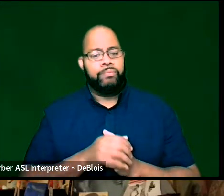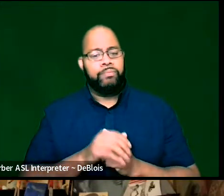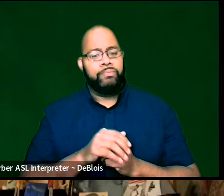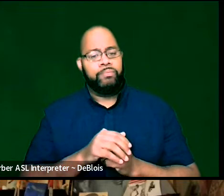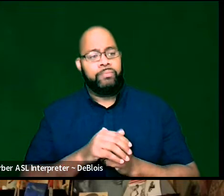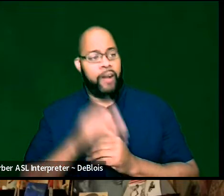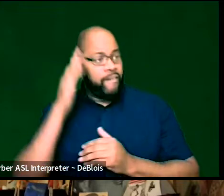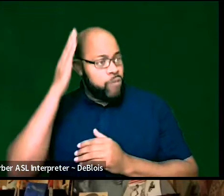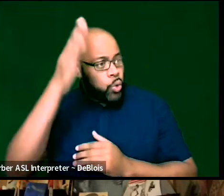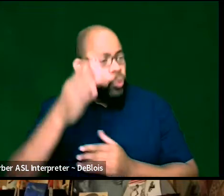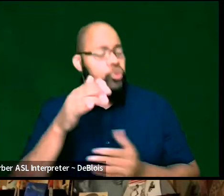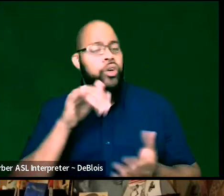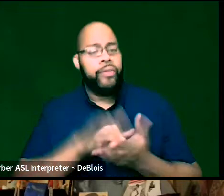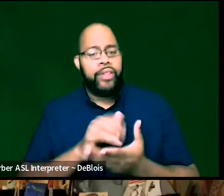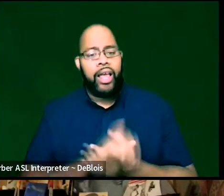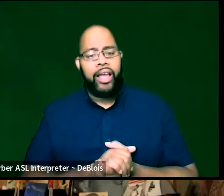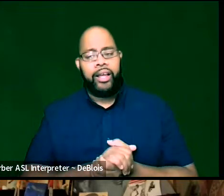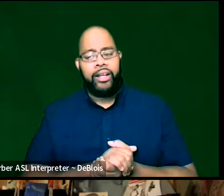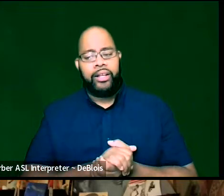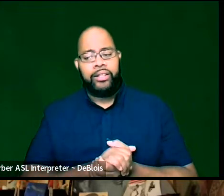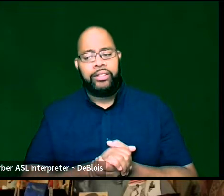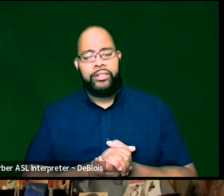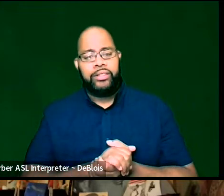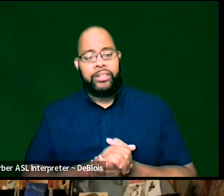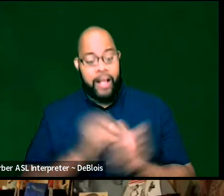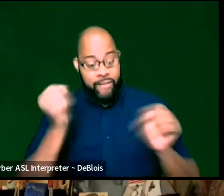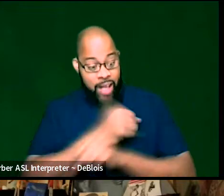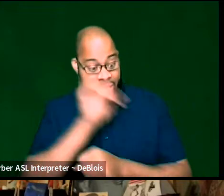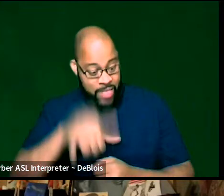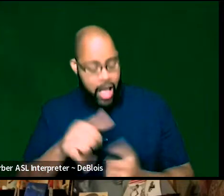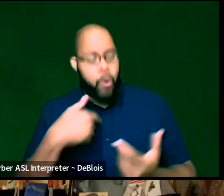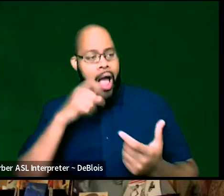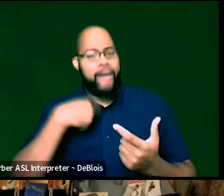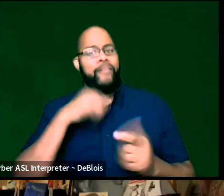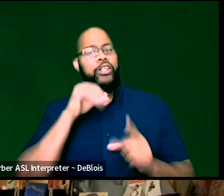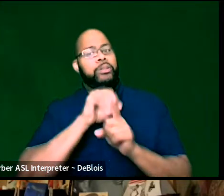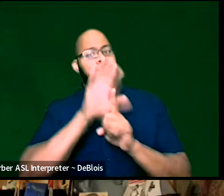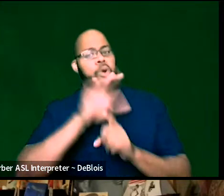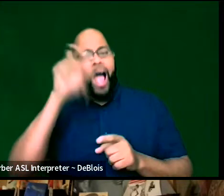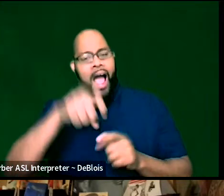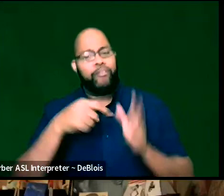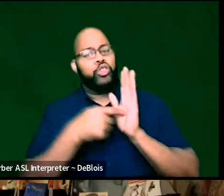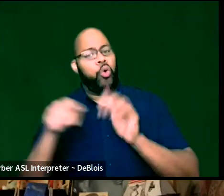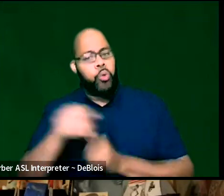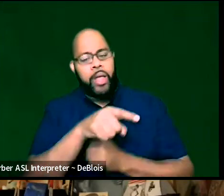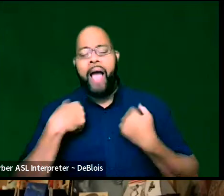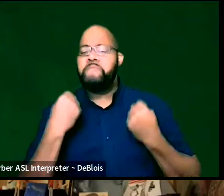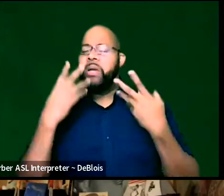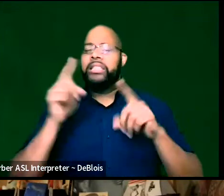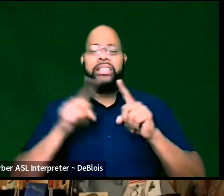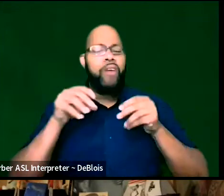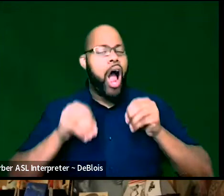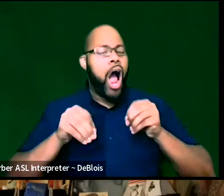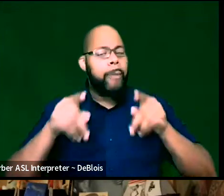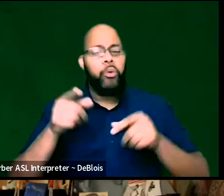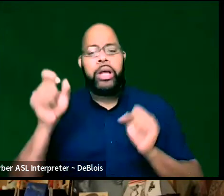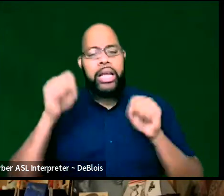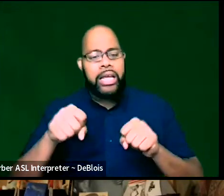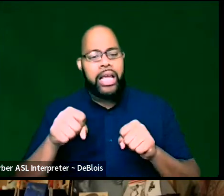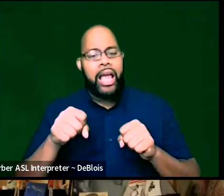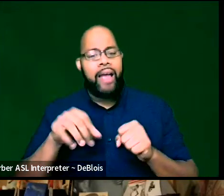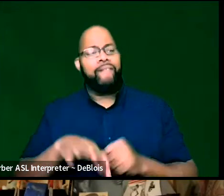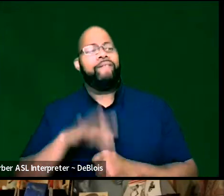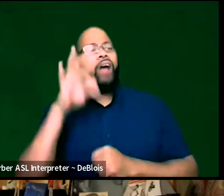trajectories. I think that to combat that, we have to have exposure. We have to show them there are so many other opportunities so they can find